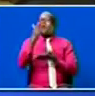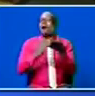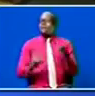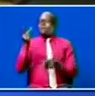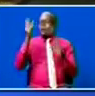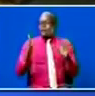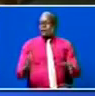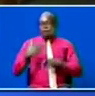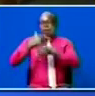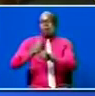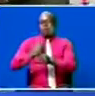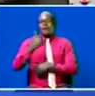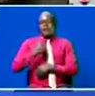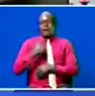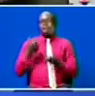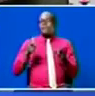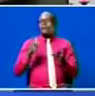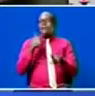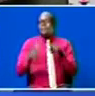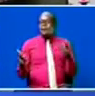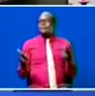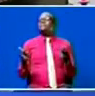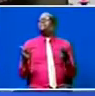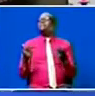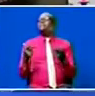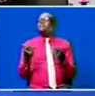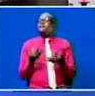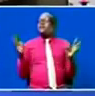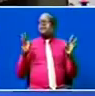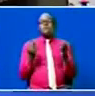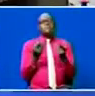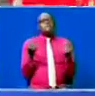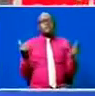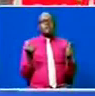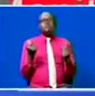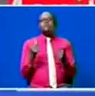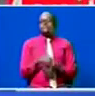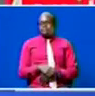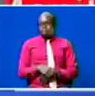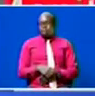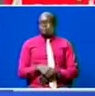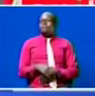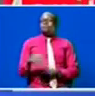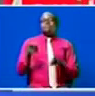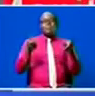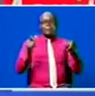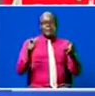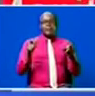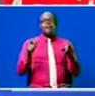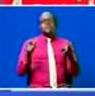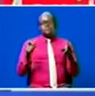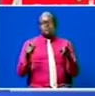Kenyans have confidence in the media despite perceivably shrinking freedoms. The perception is that our media are being